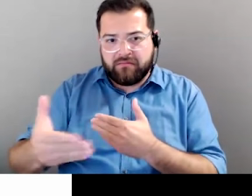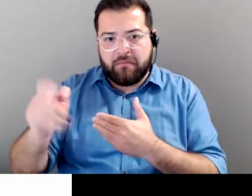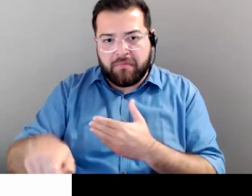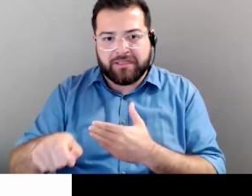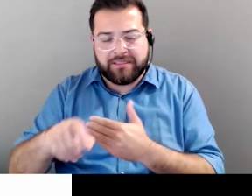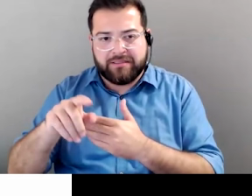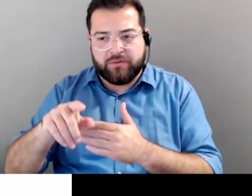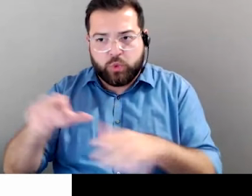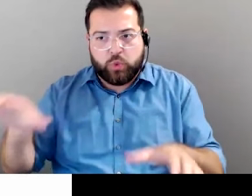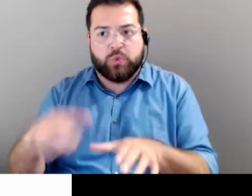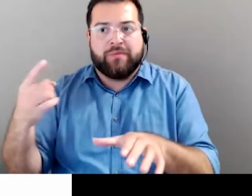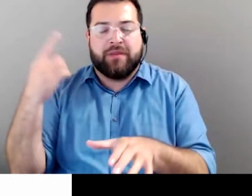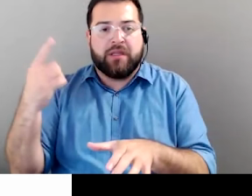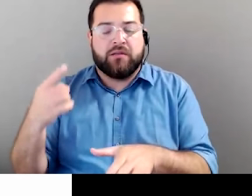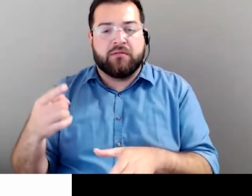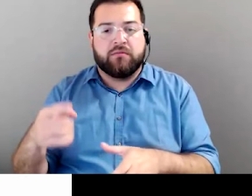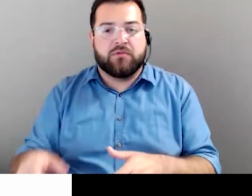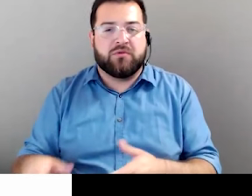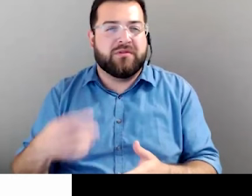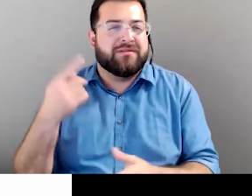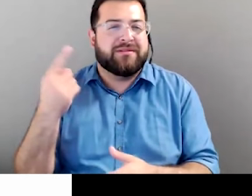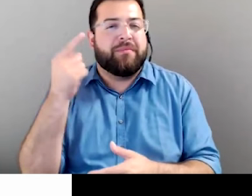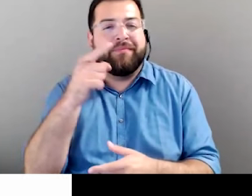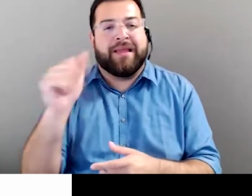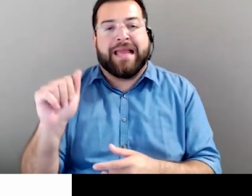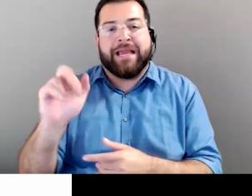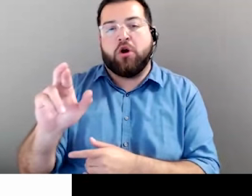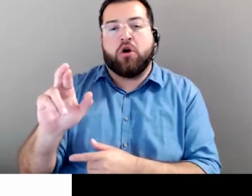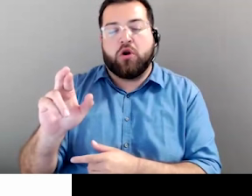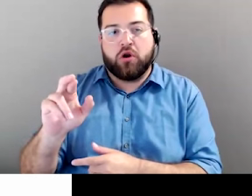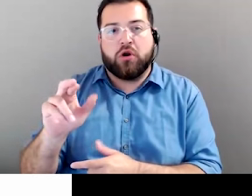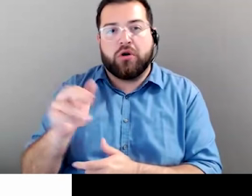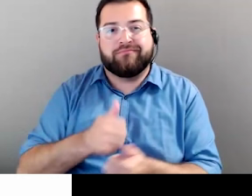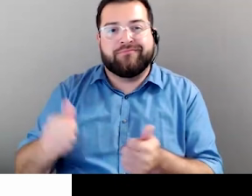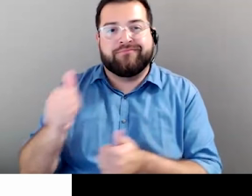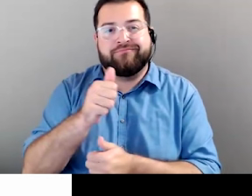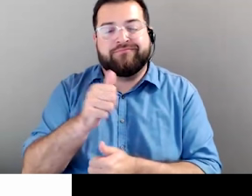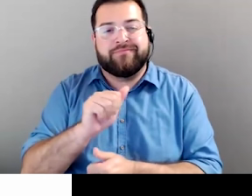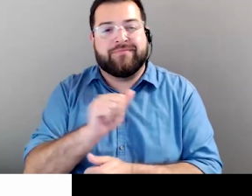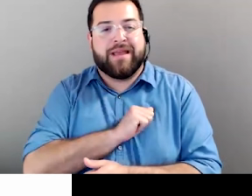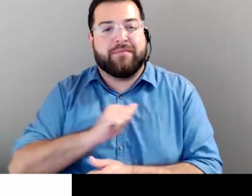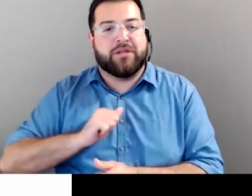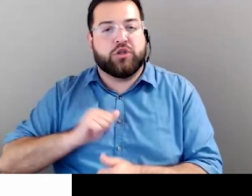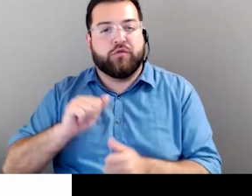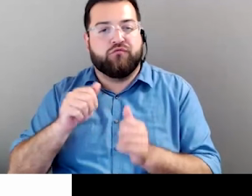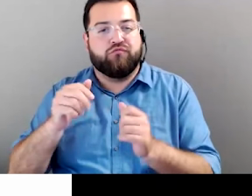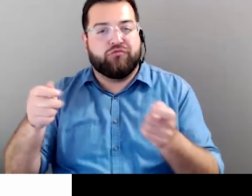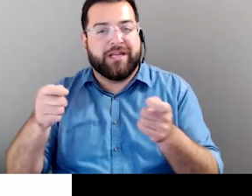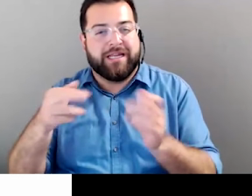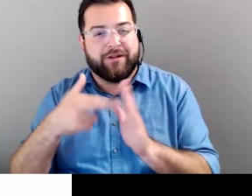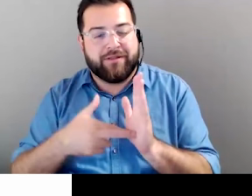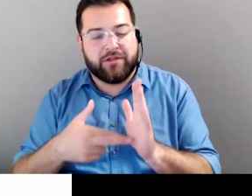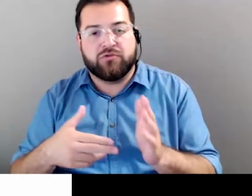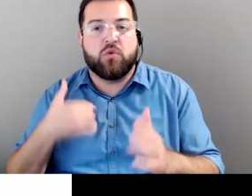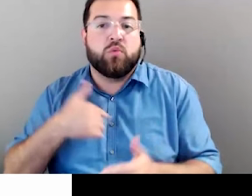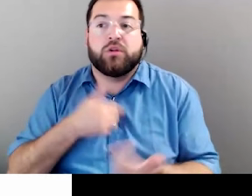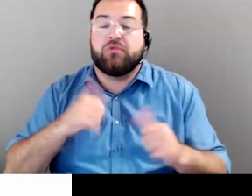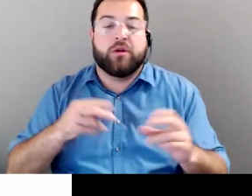that they follow, or like one of the ARs or something like that. So we do try to figure it out